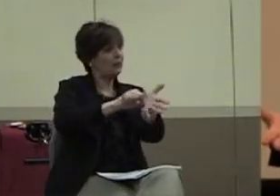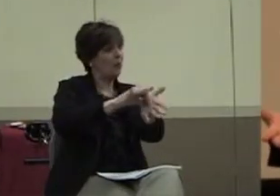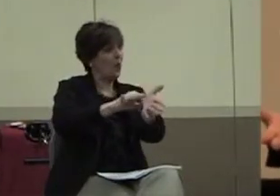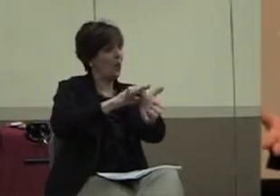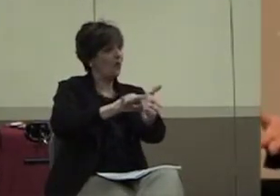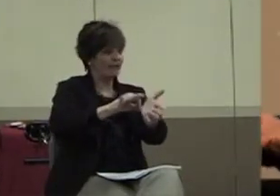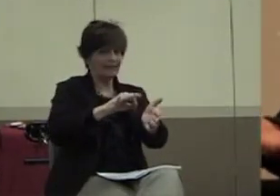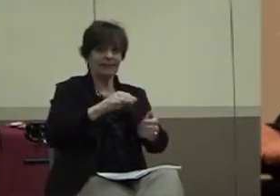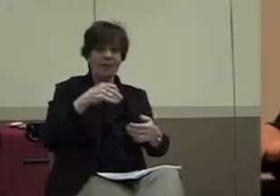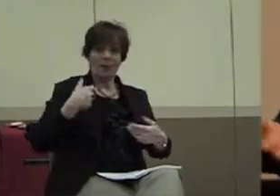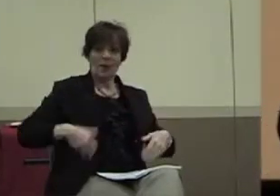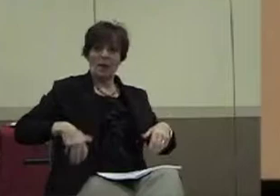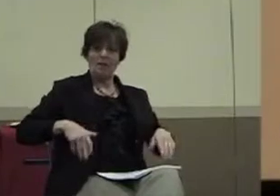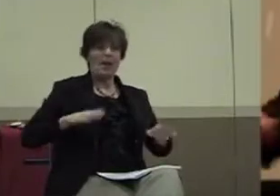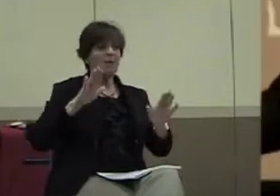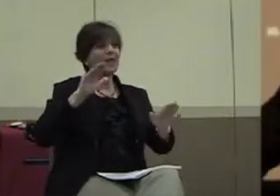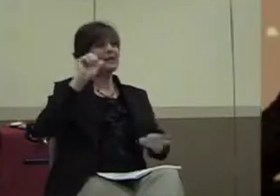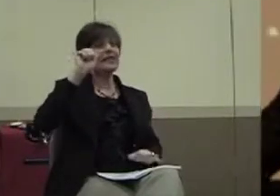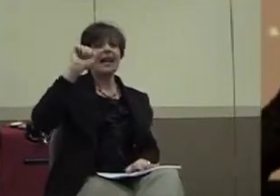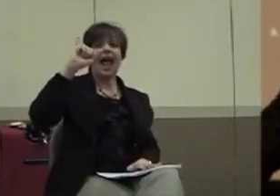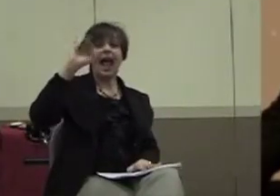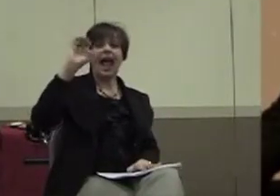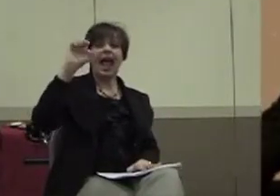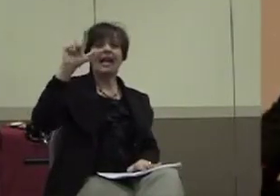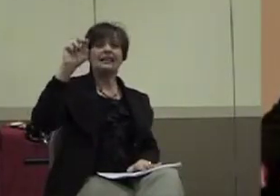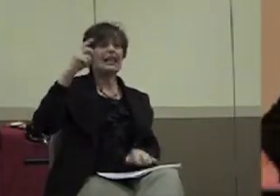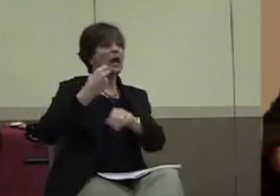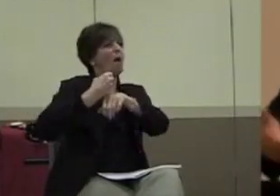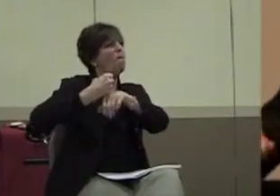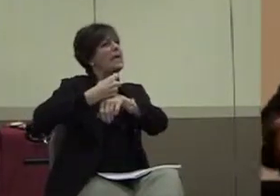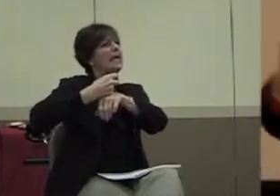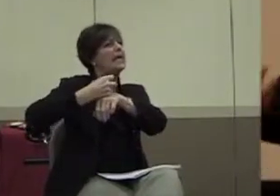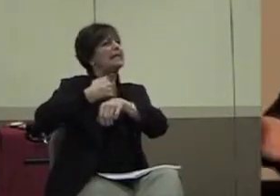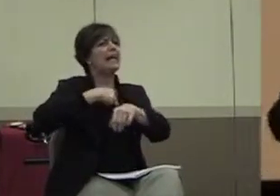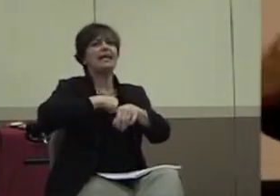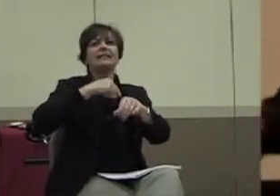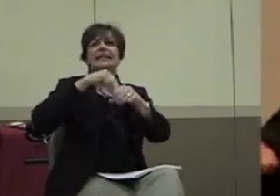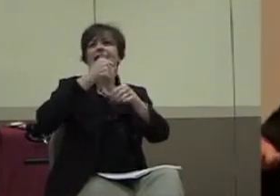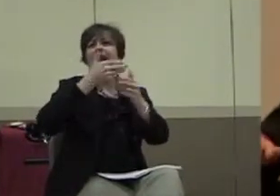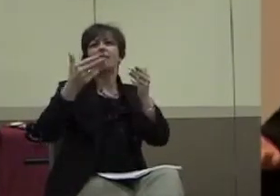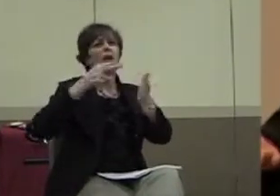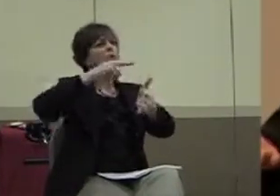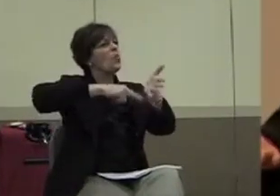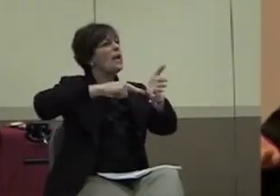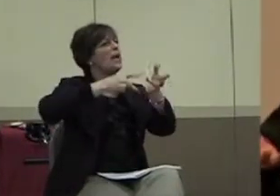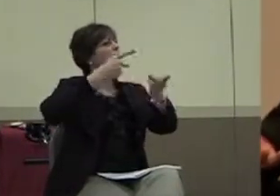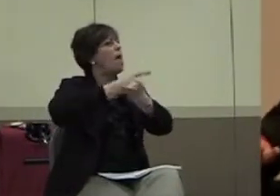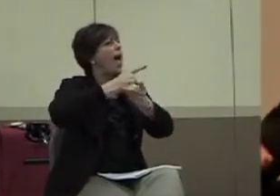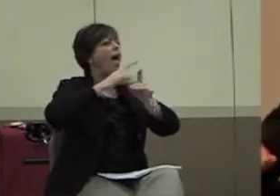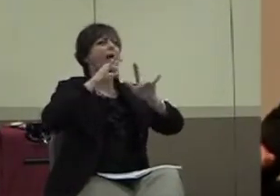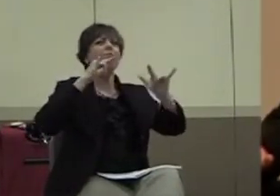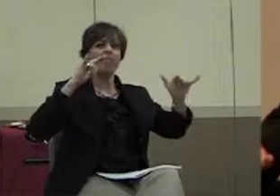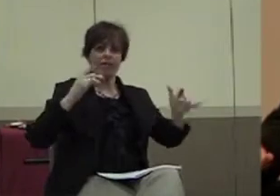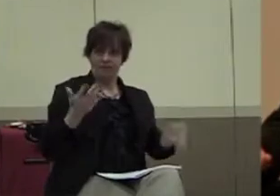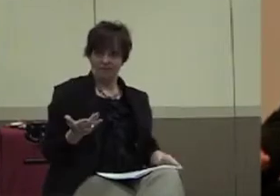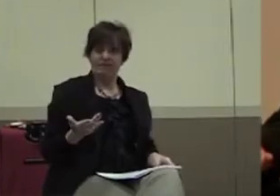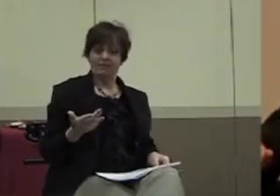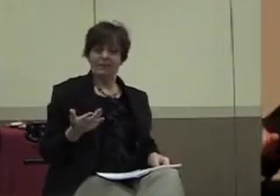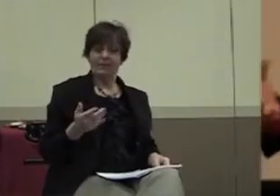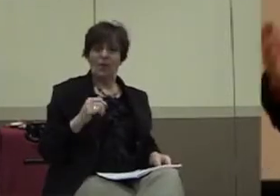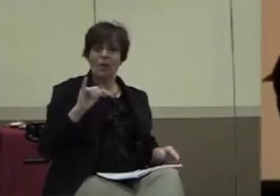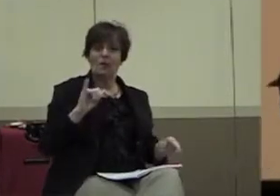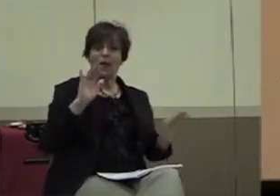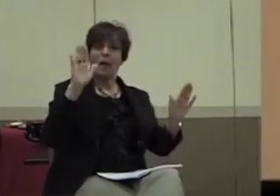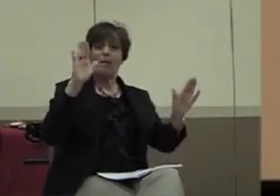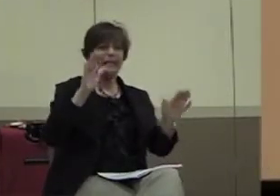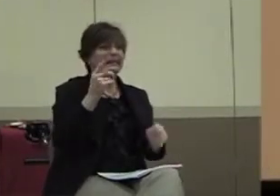Wouldn't it be amazing? I mean, Iceland beats us in everything, in reading and math and all those things. Wouldn't it be